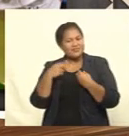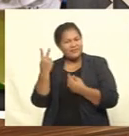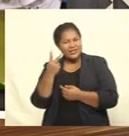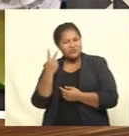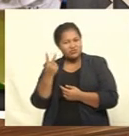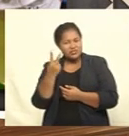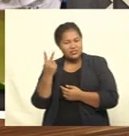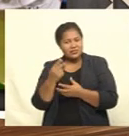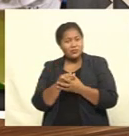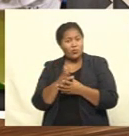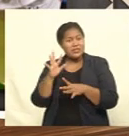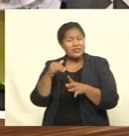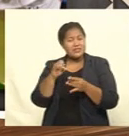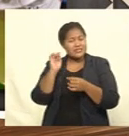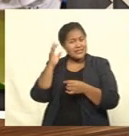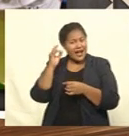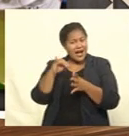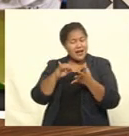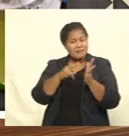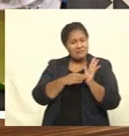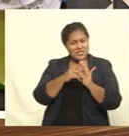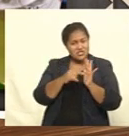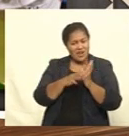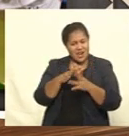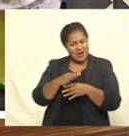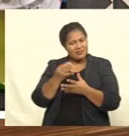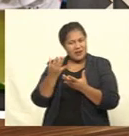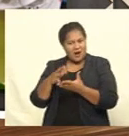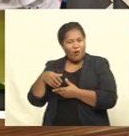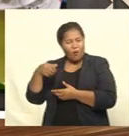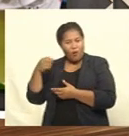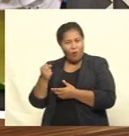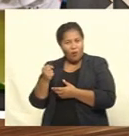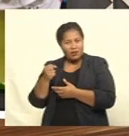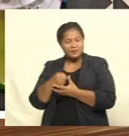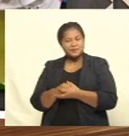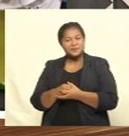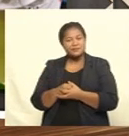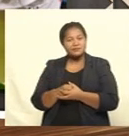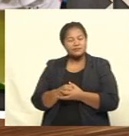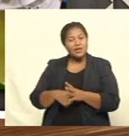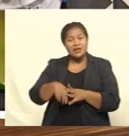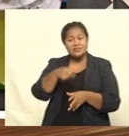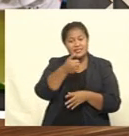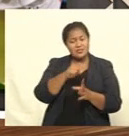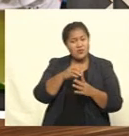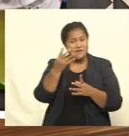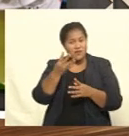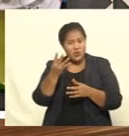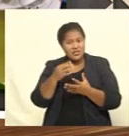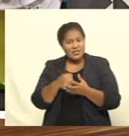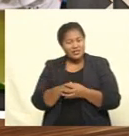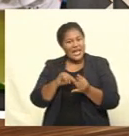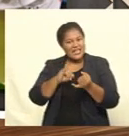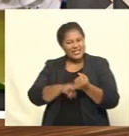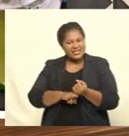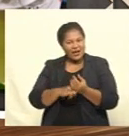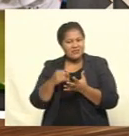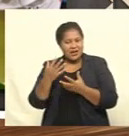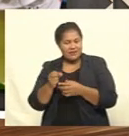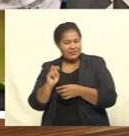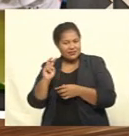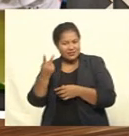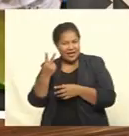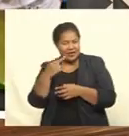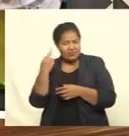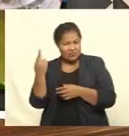star fullback Latrell Mitchell missing through suspension. Down 16-14 at halftime, the Souths ran rampant in the second spell to